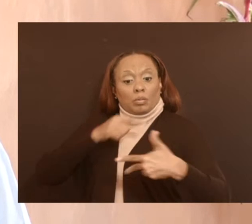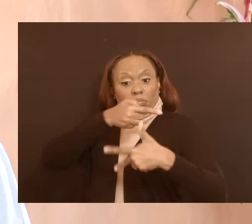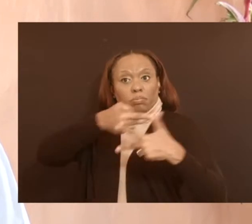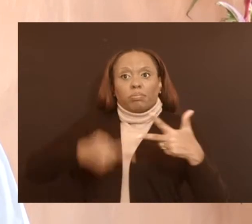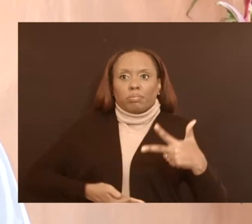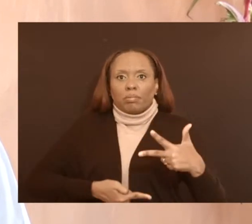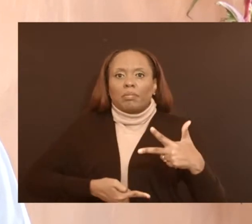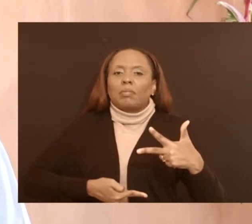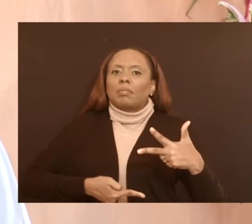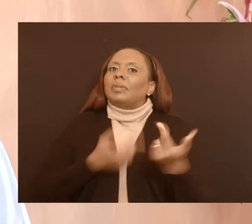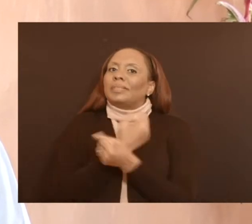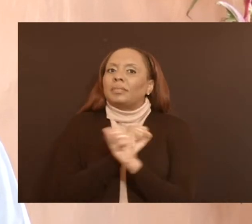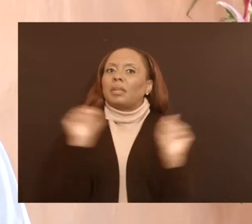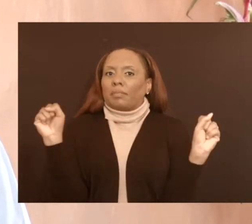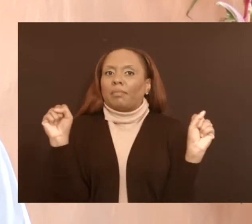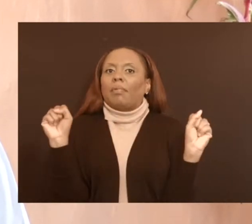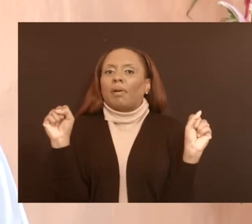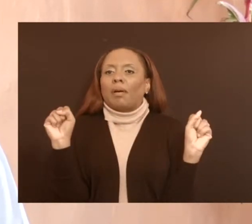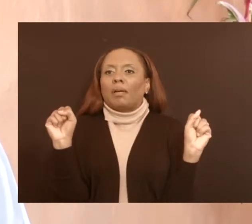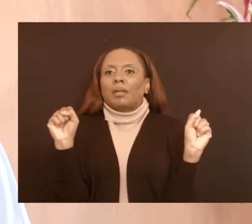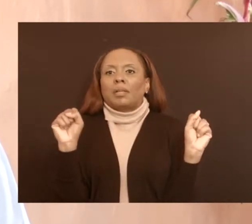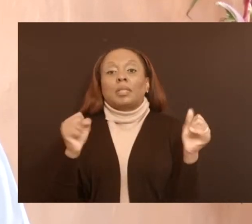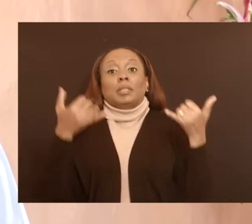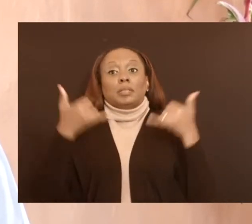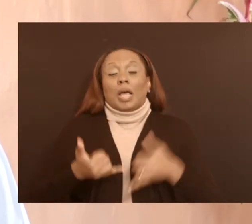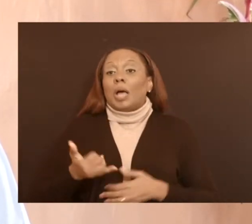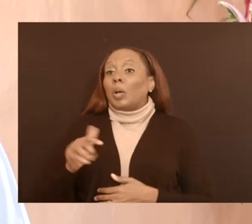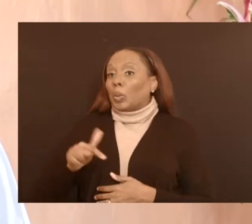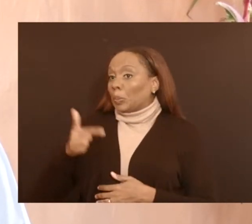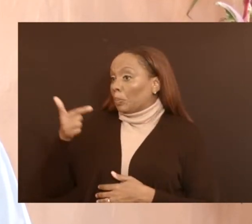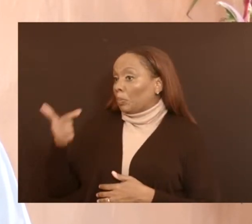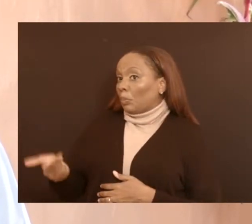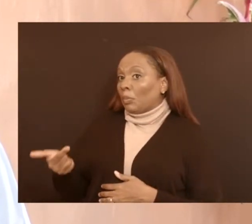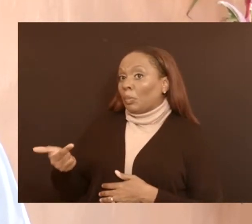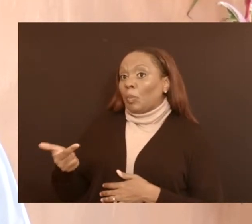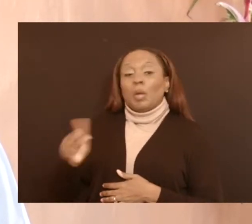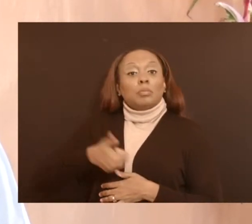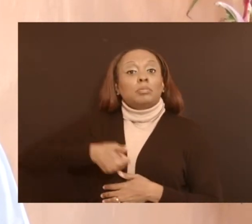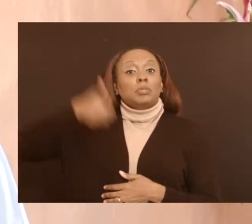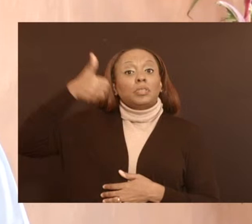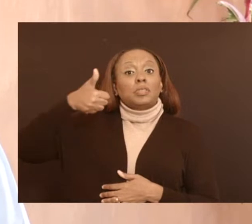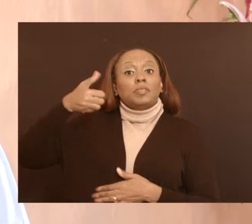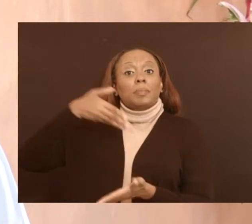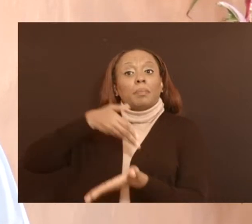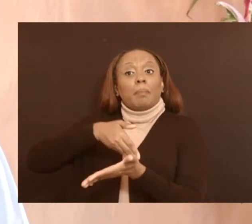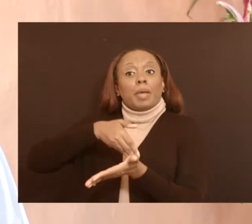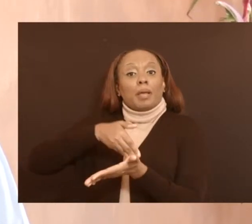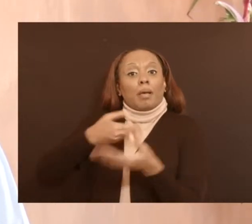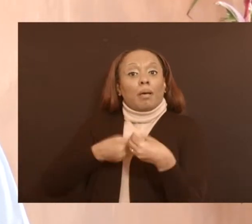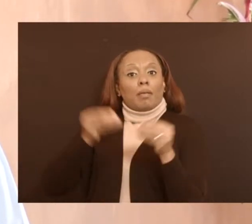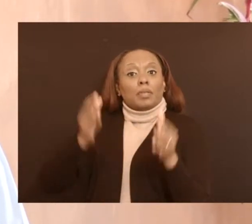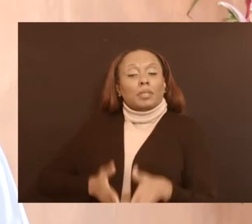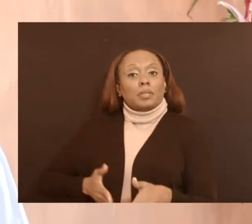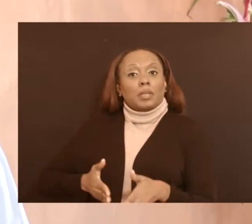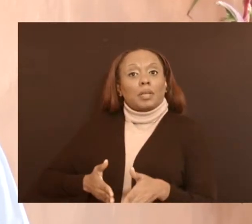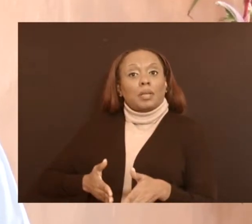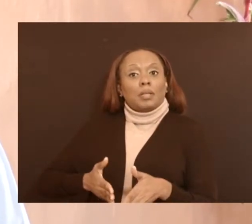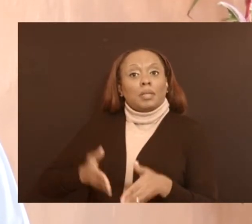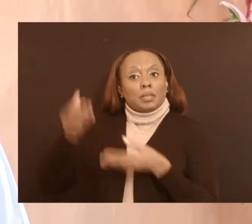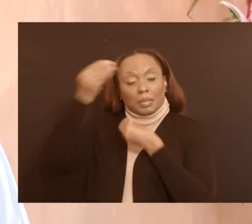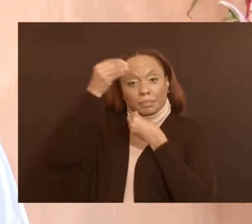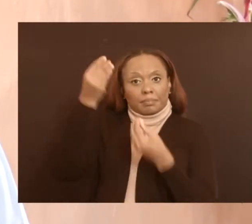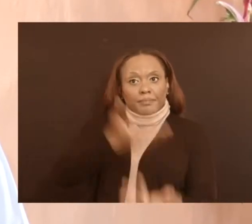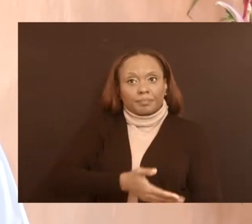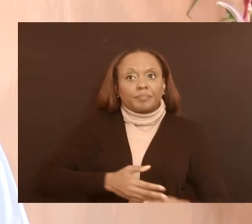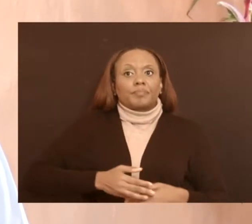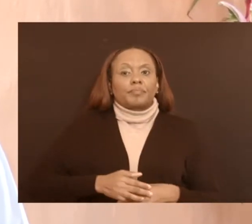And so I will now hand over to the Chief Medical Officer to give you some more details. I'll be available to